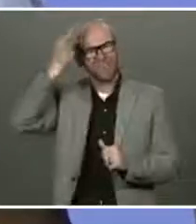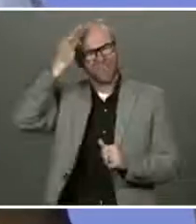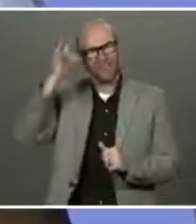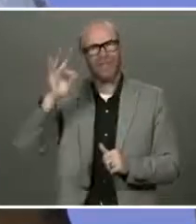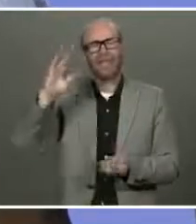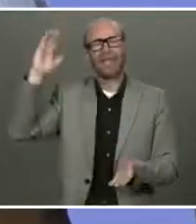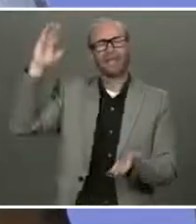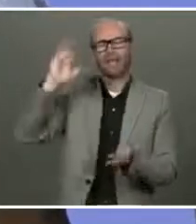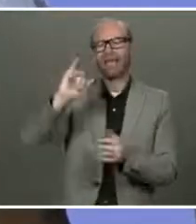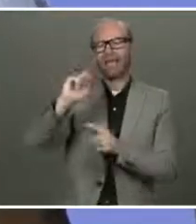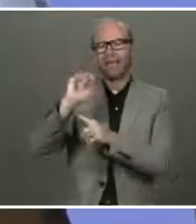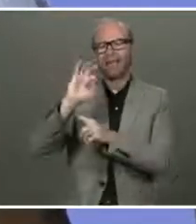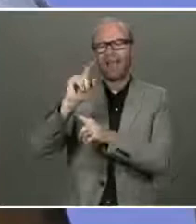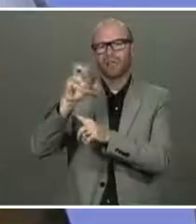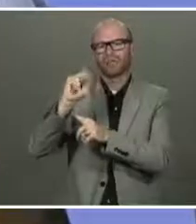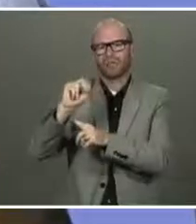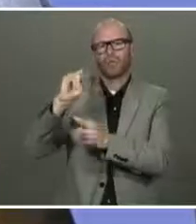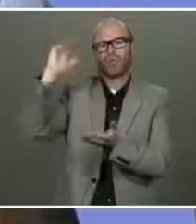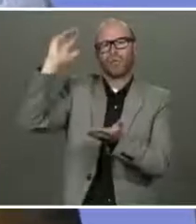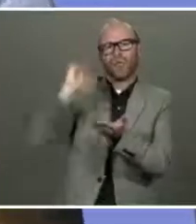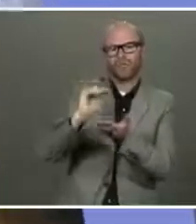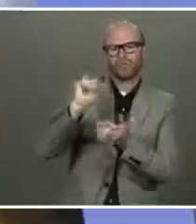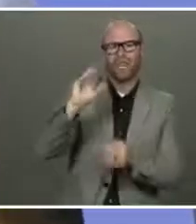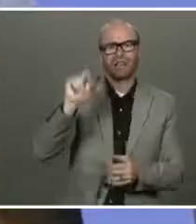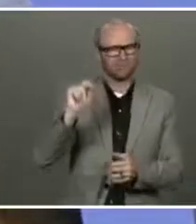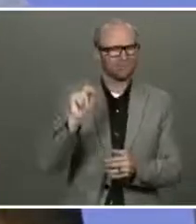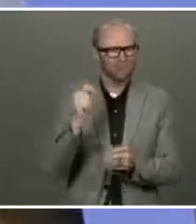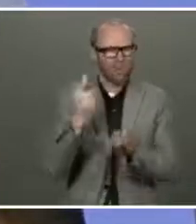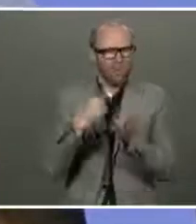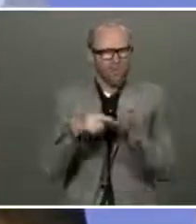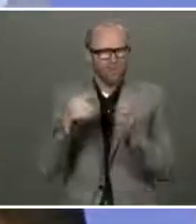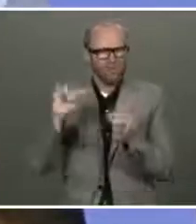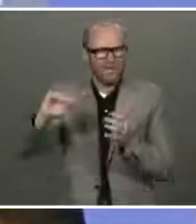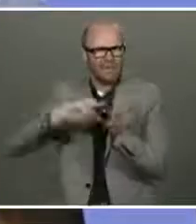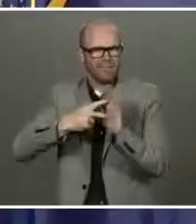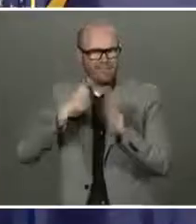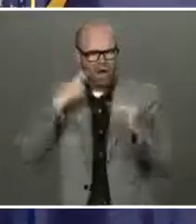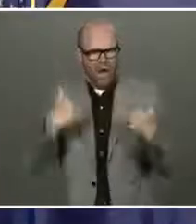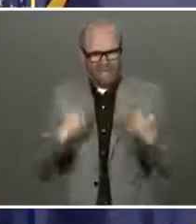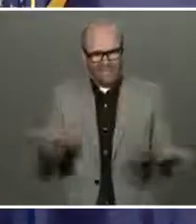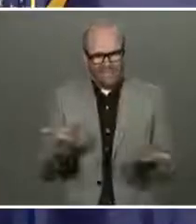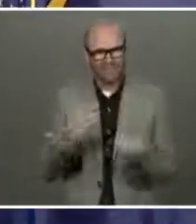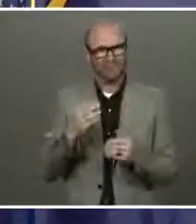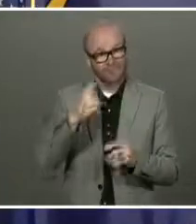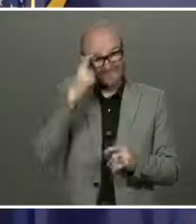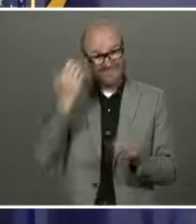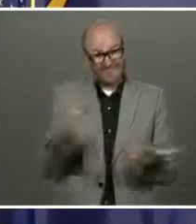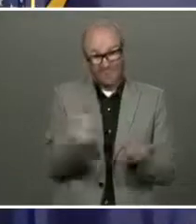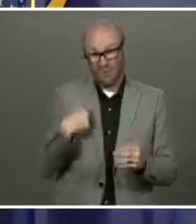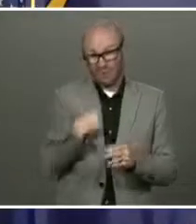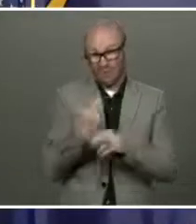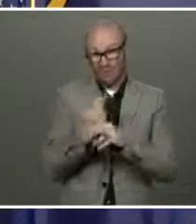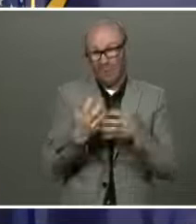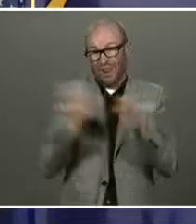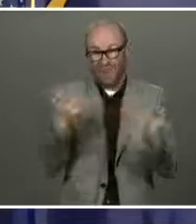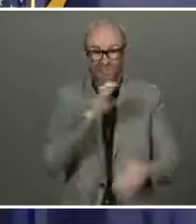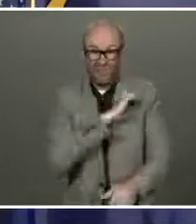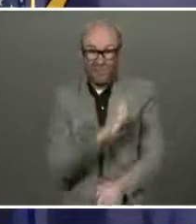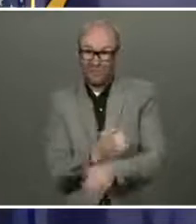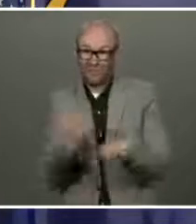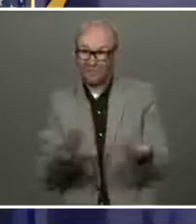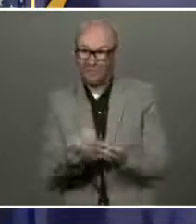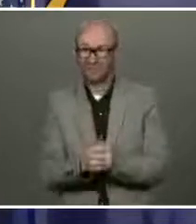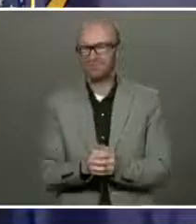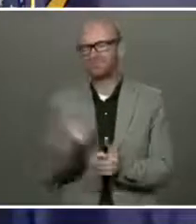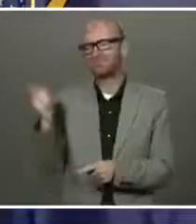your take on the energy provisions in the IRA, and what could it mean for Utah's energy sector? Sure, thank you. Yeah, I do believe that it's closer to